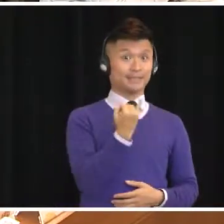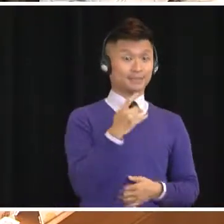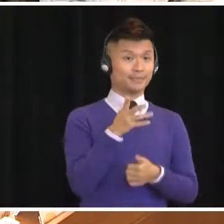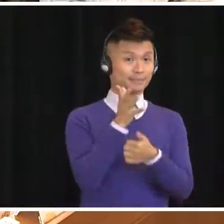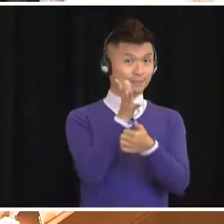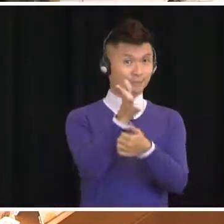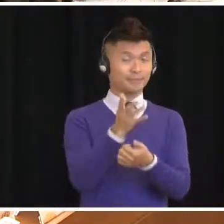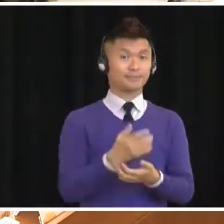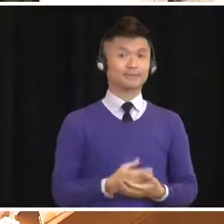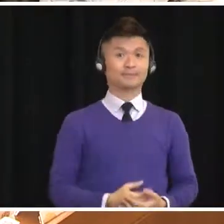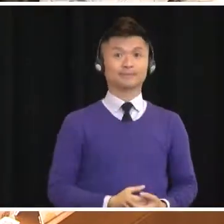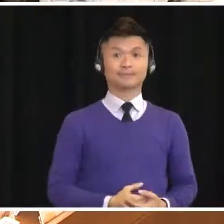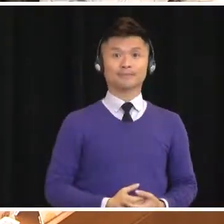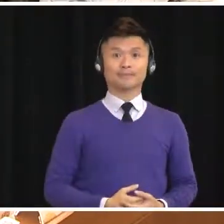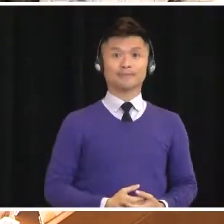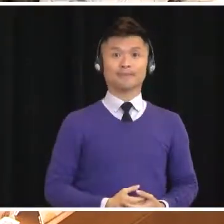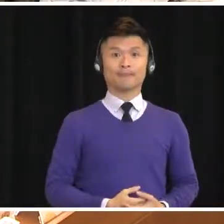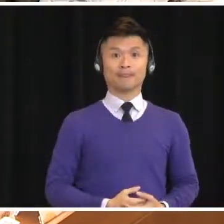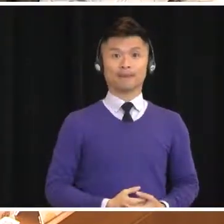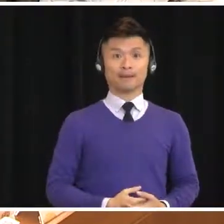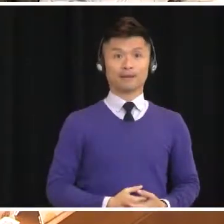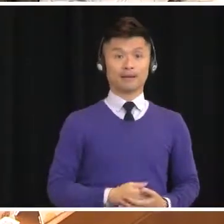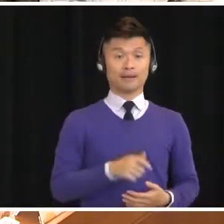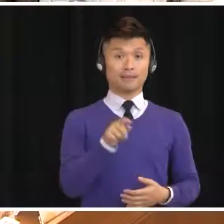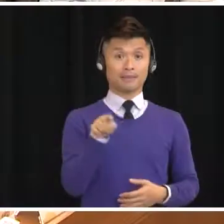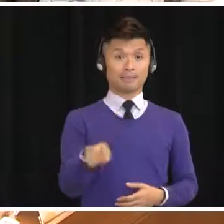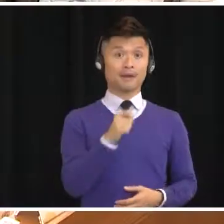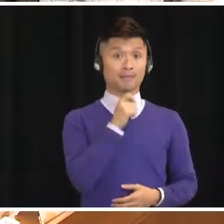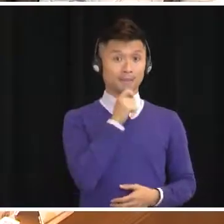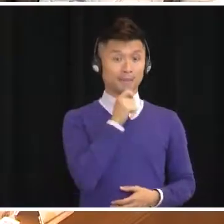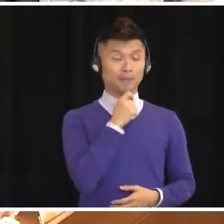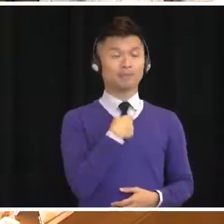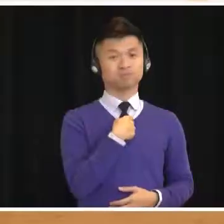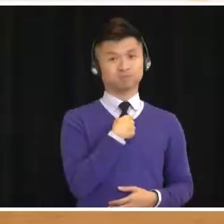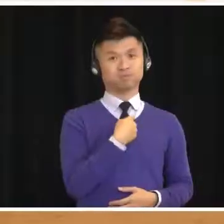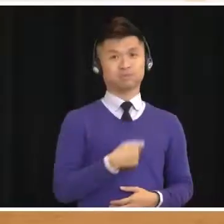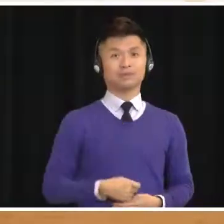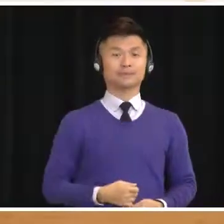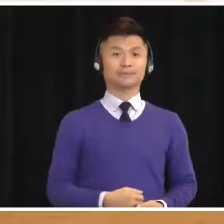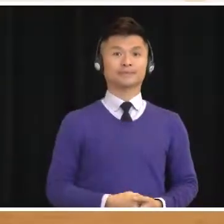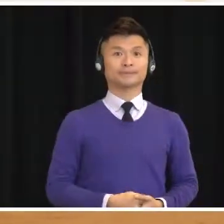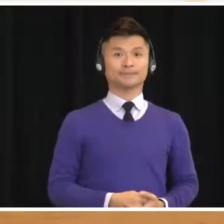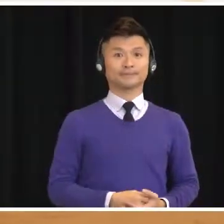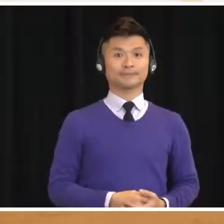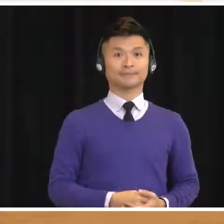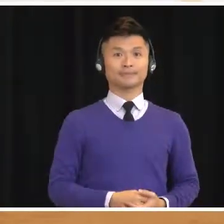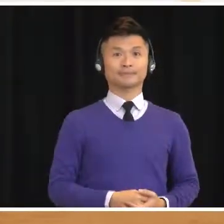Don't forget your microphone. I would like to raise the question of